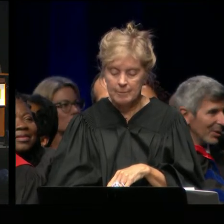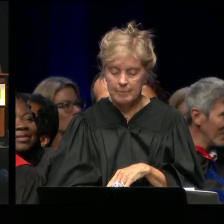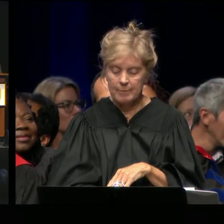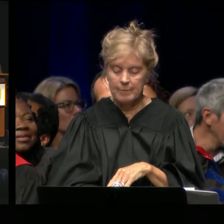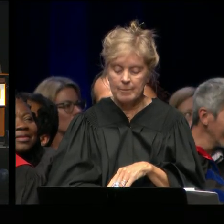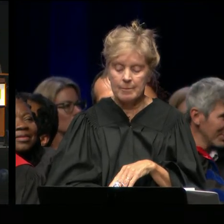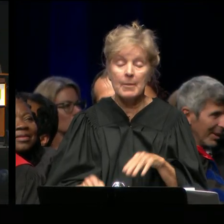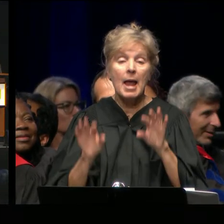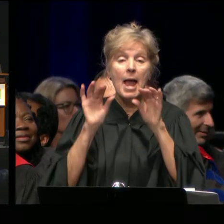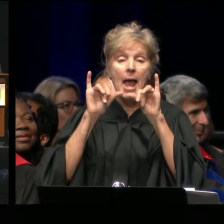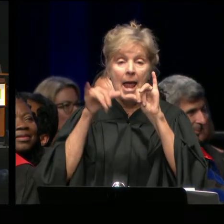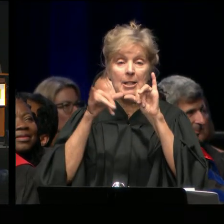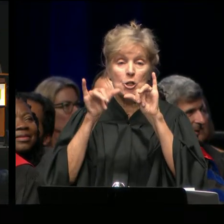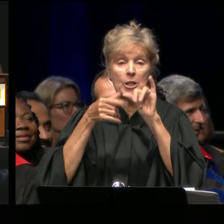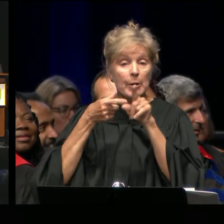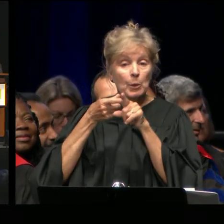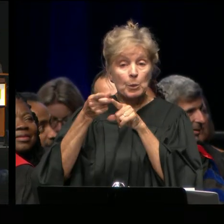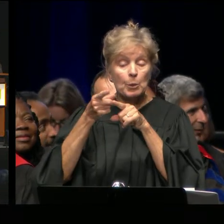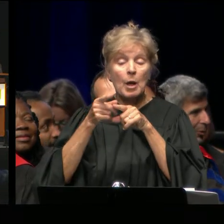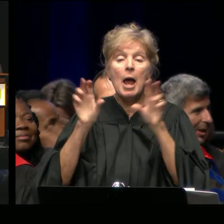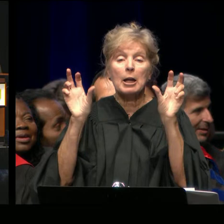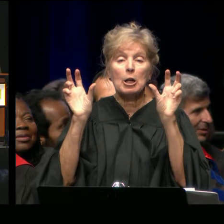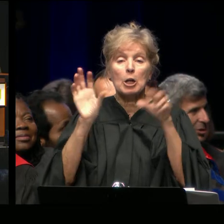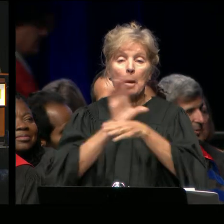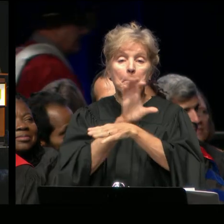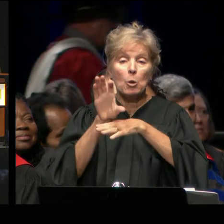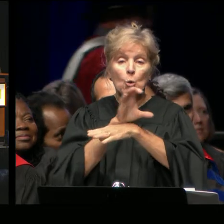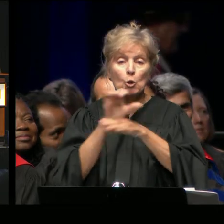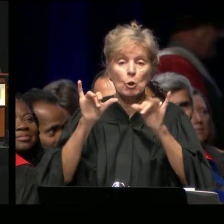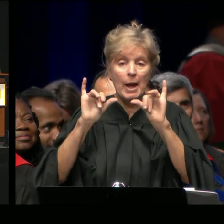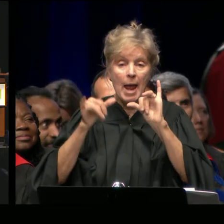Bachelor of Engineering in Computer Engineering.